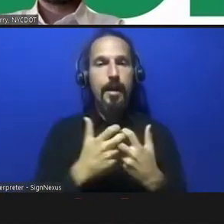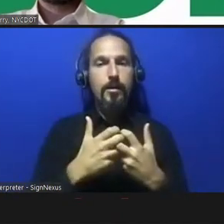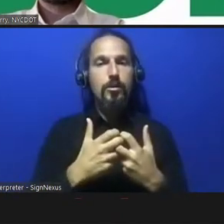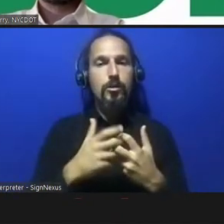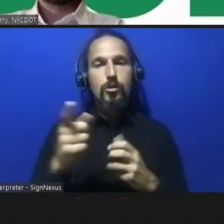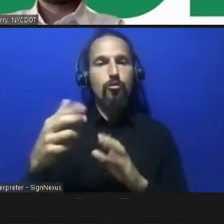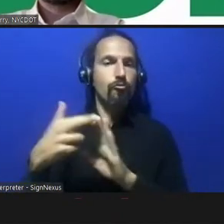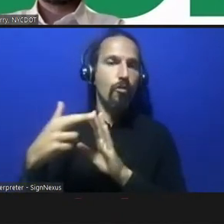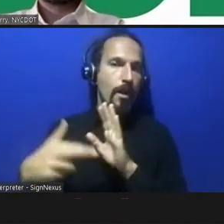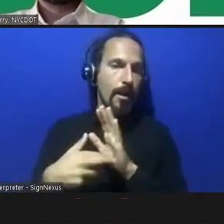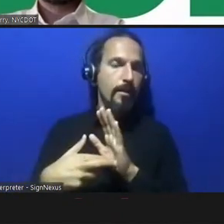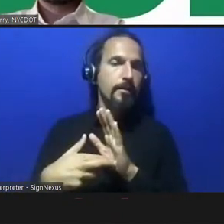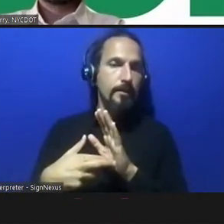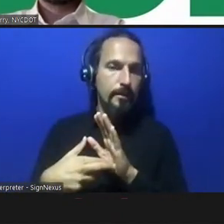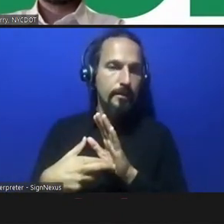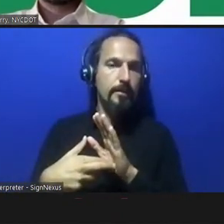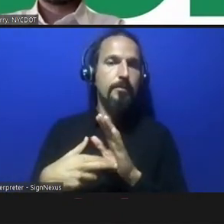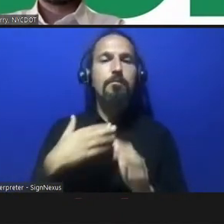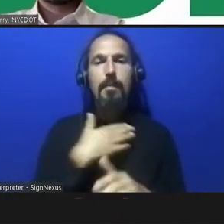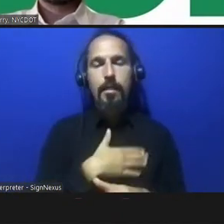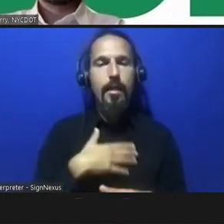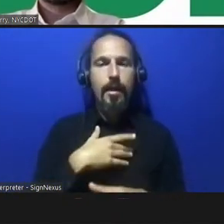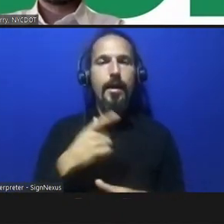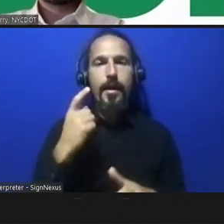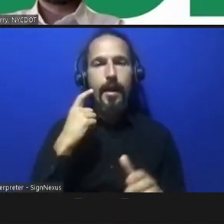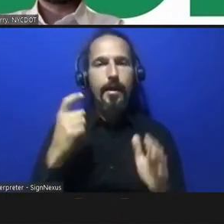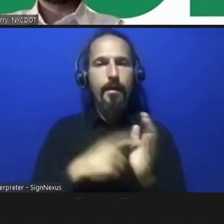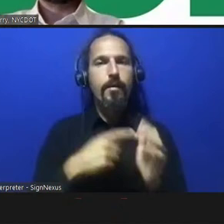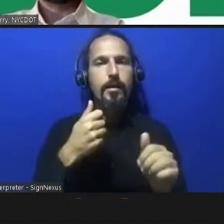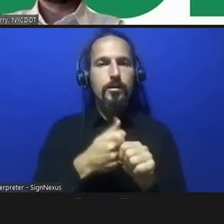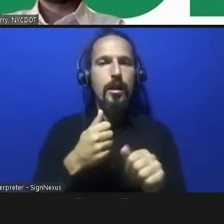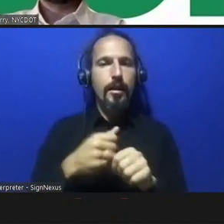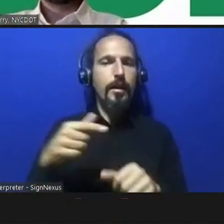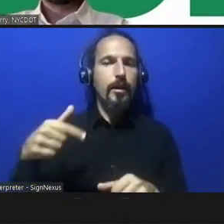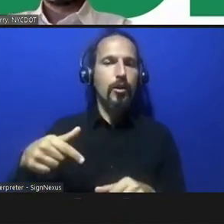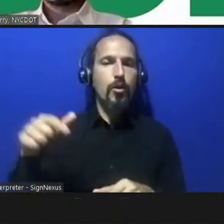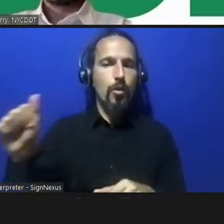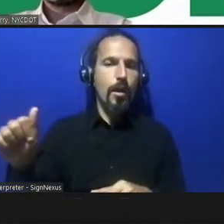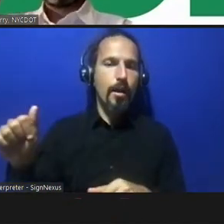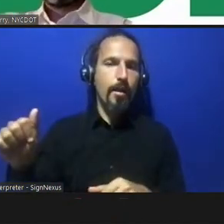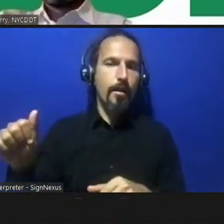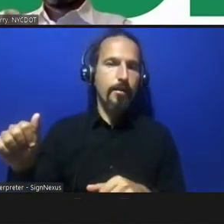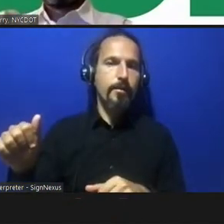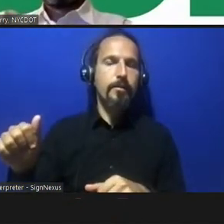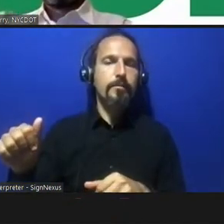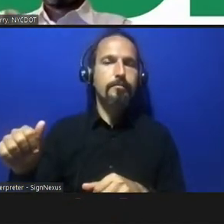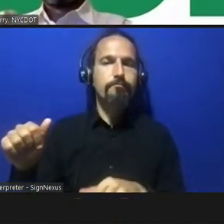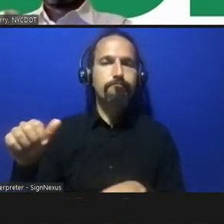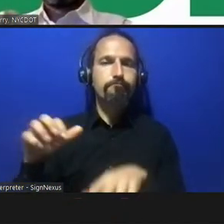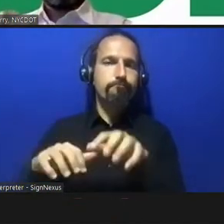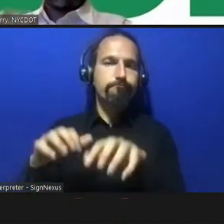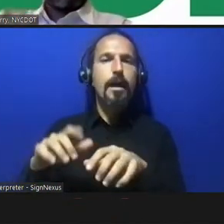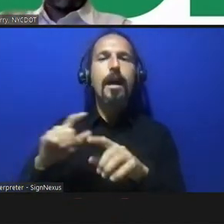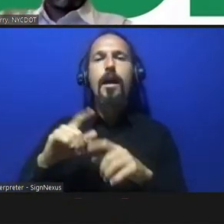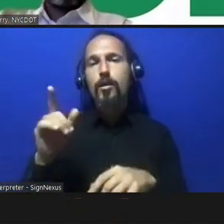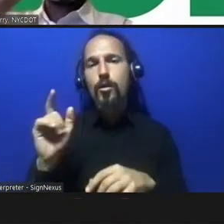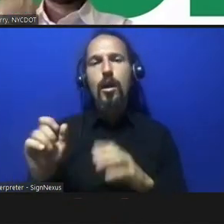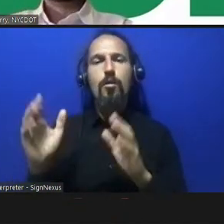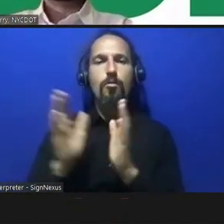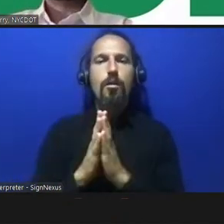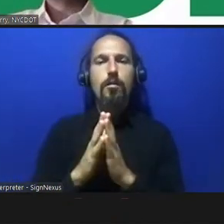you signed up to speak please identify yourself in the q a function you may also request to speak